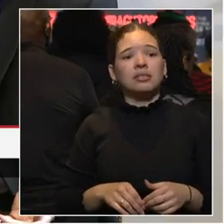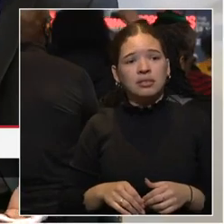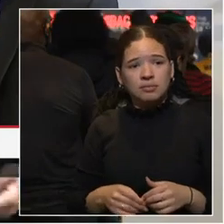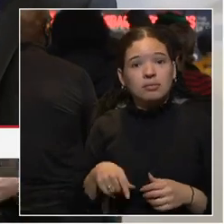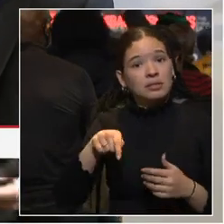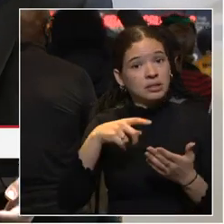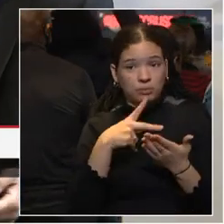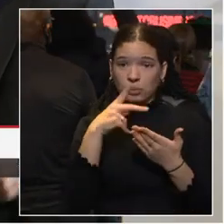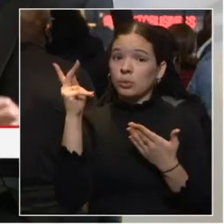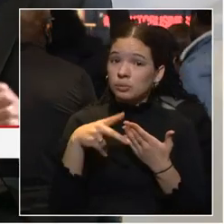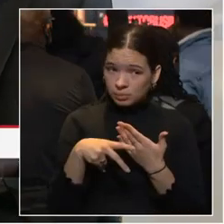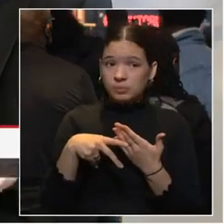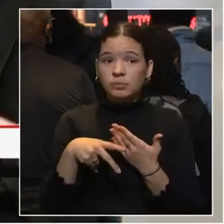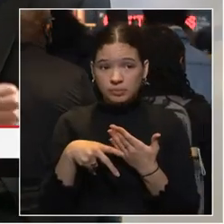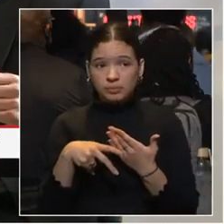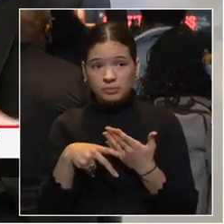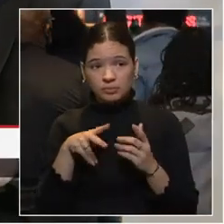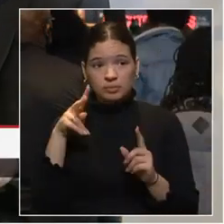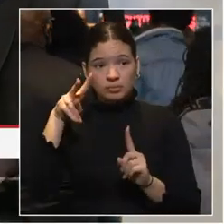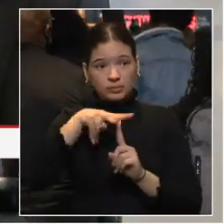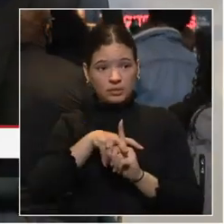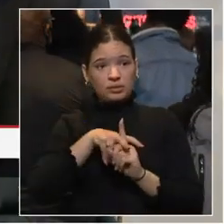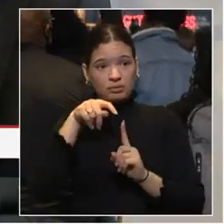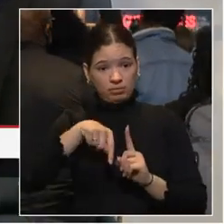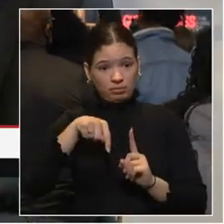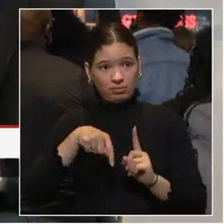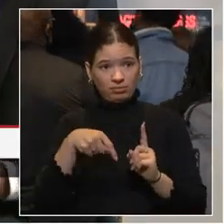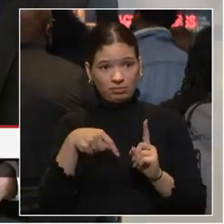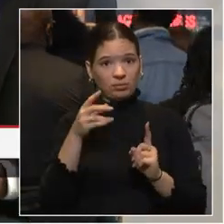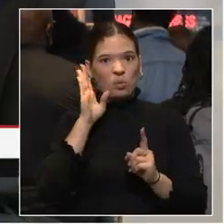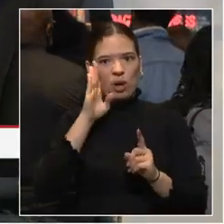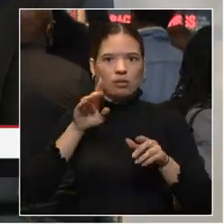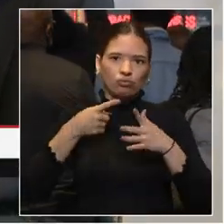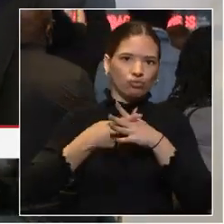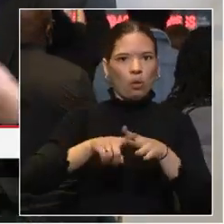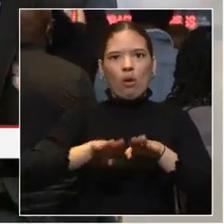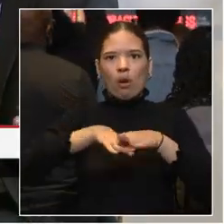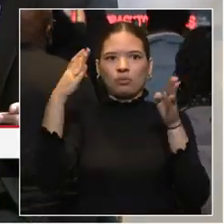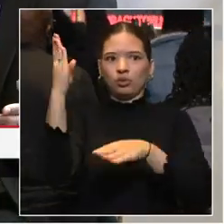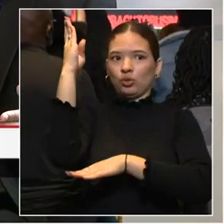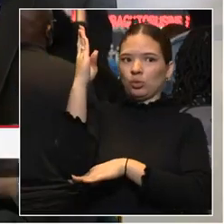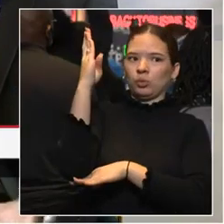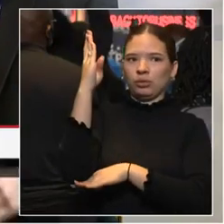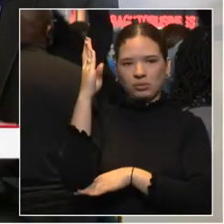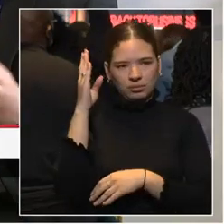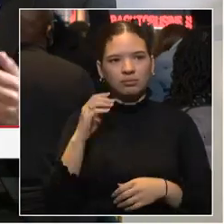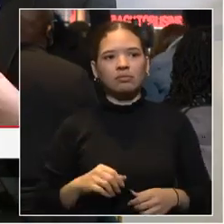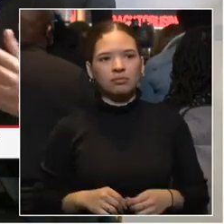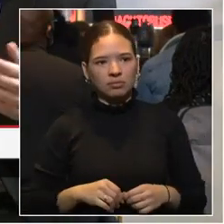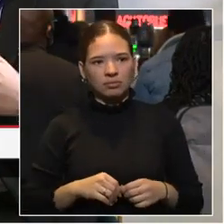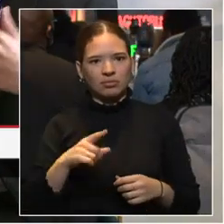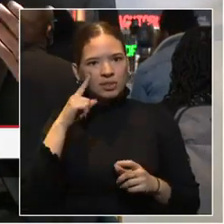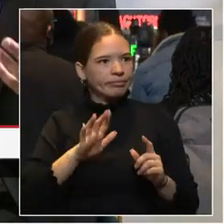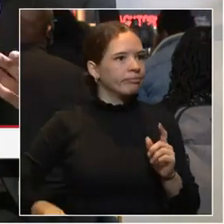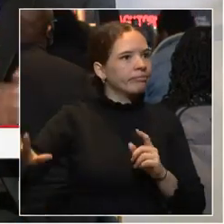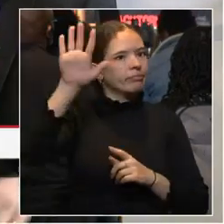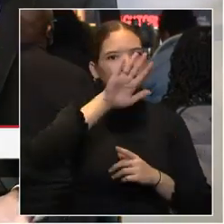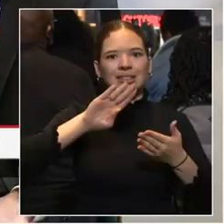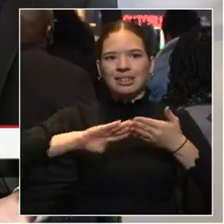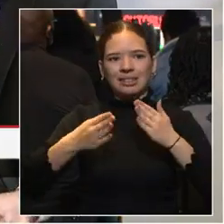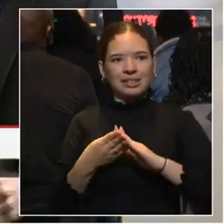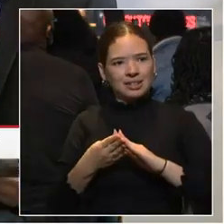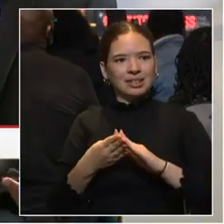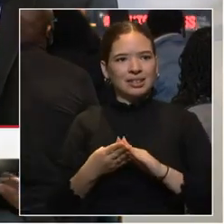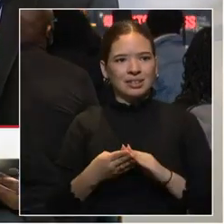MBSYAP application is set to open today at noon for participants across the country. All 8 wards, across the city, all 8